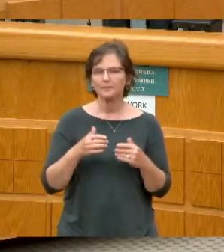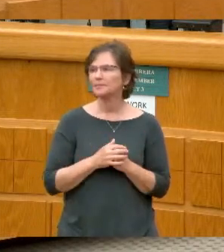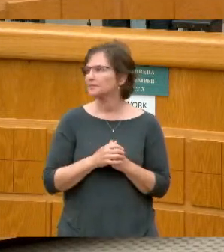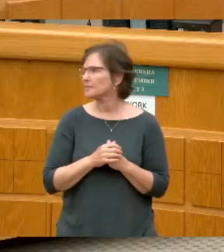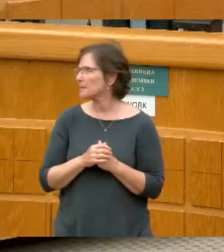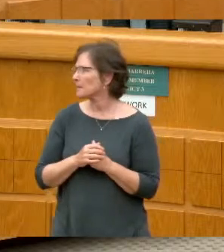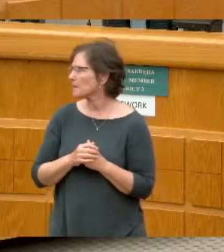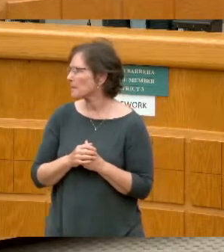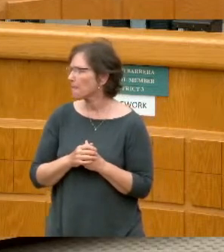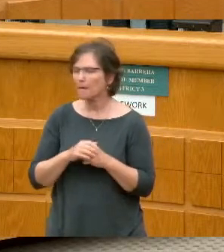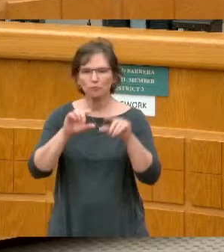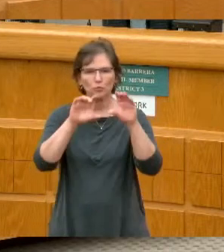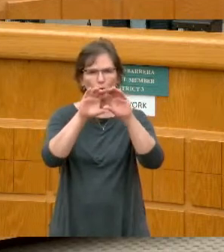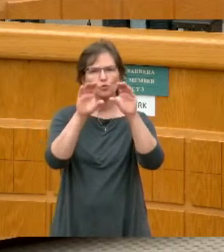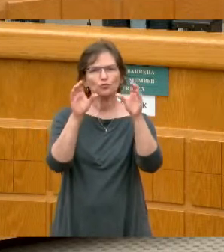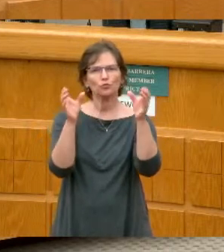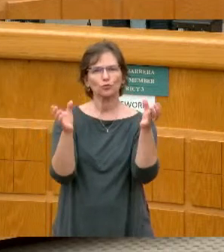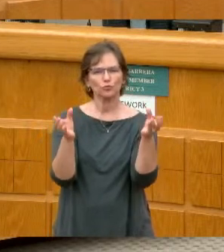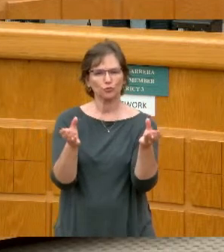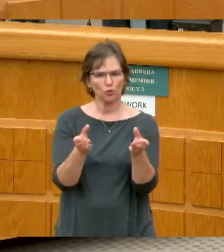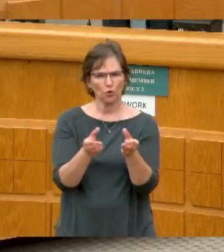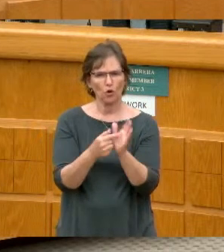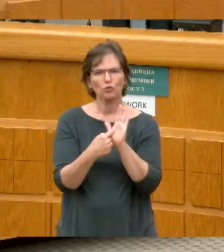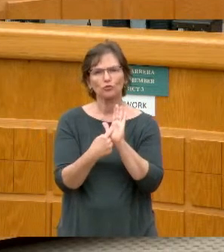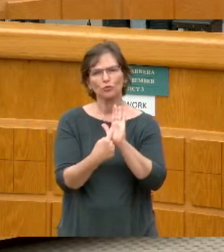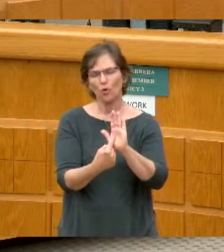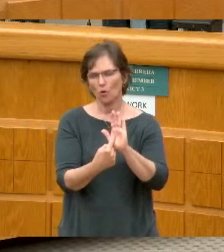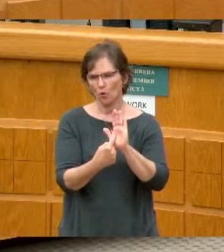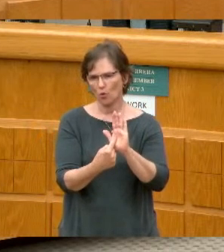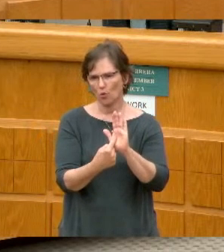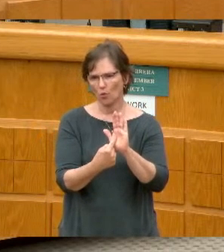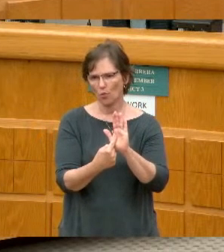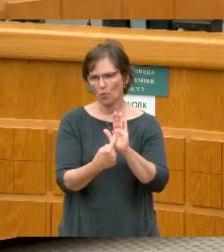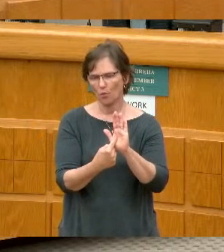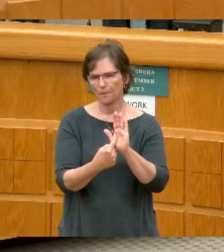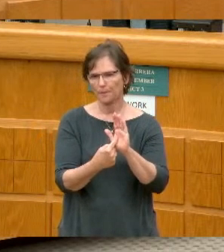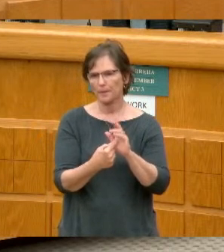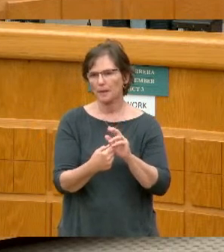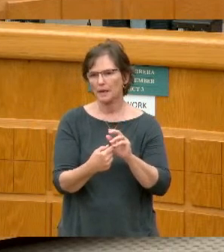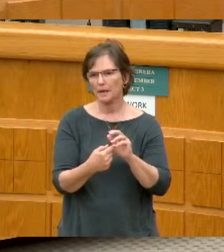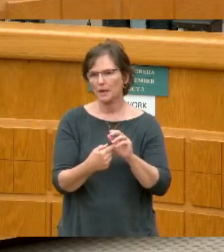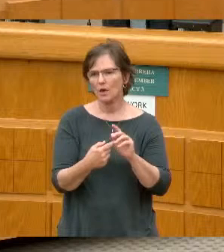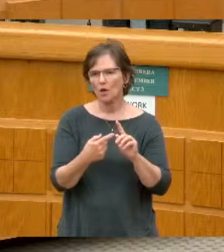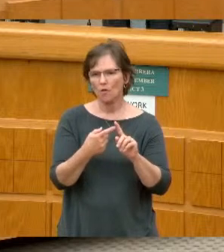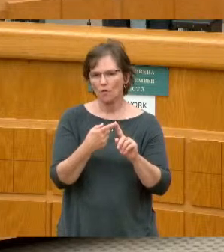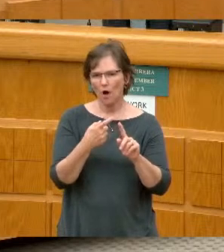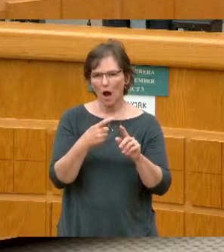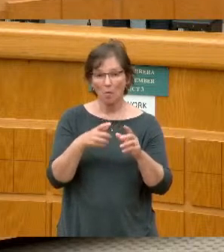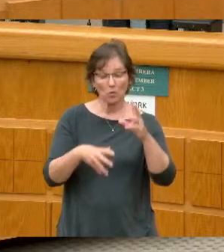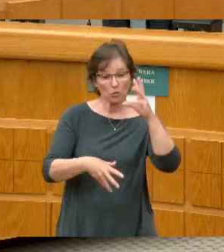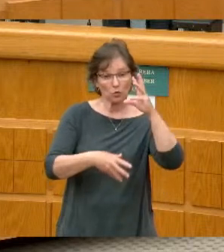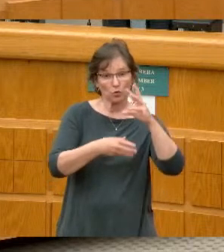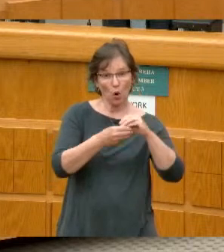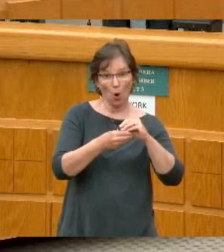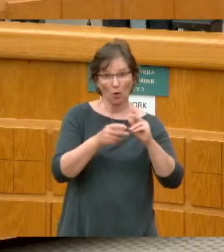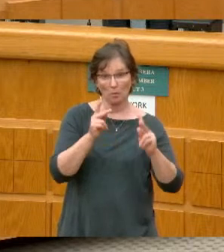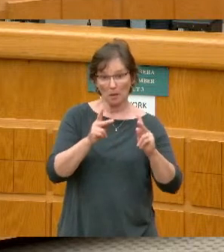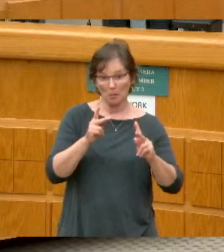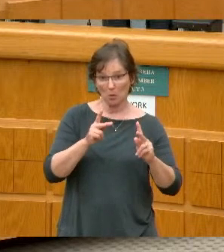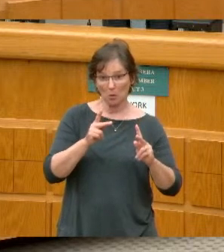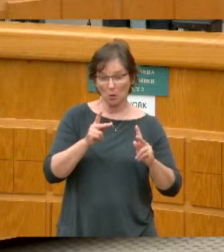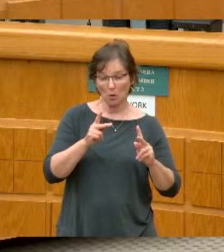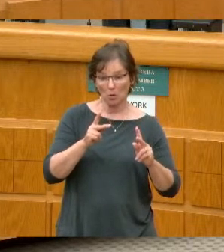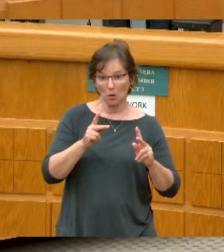26 cases. People actually started celebrating, it looked like a day or two before Halloween, and you start seeing that upward